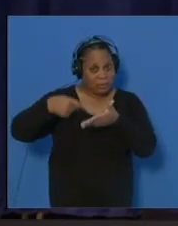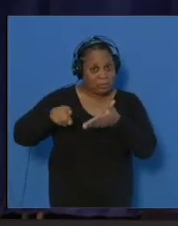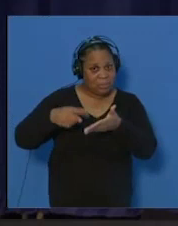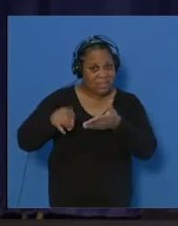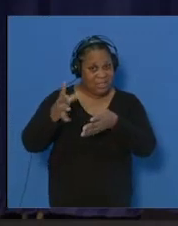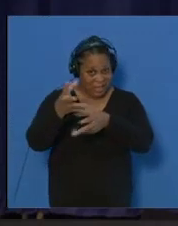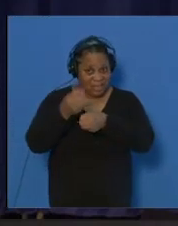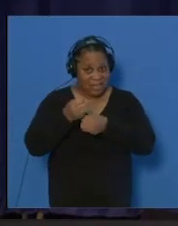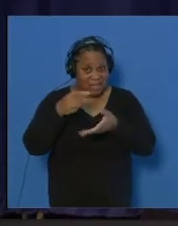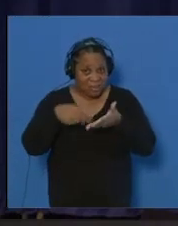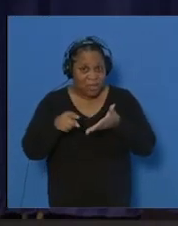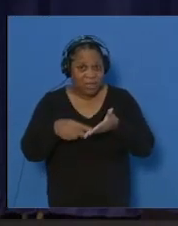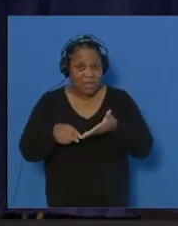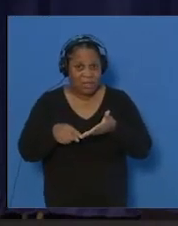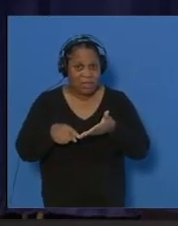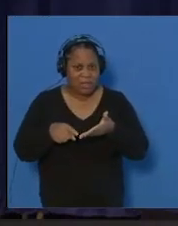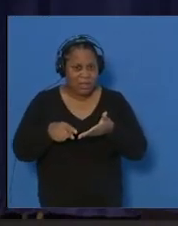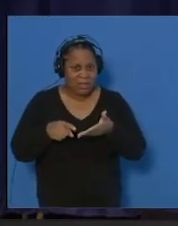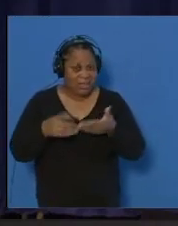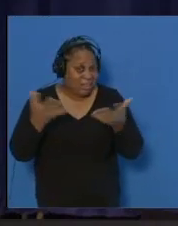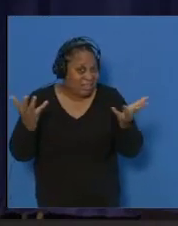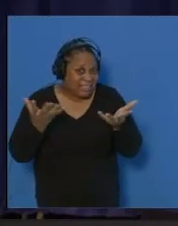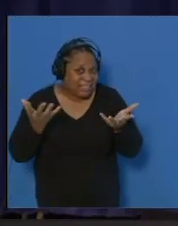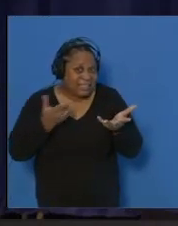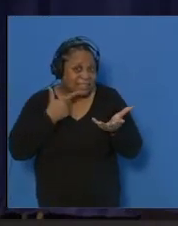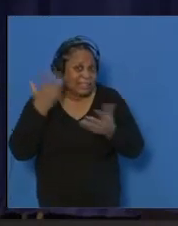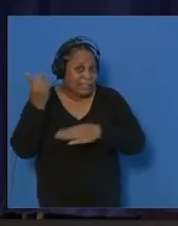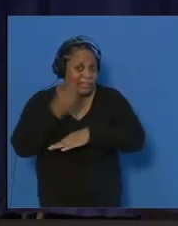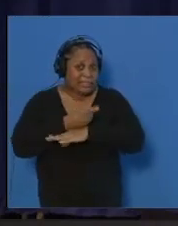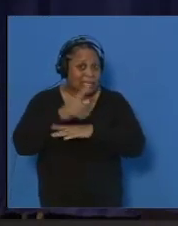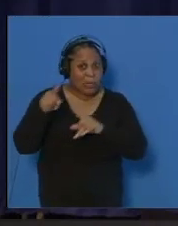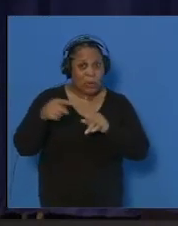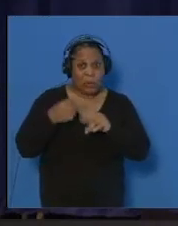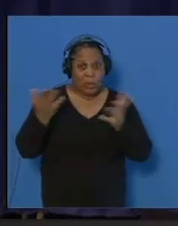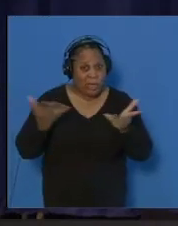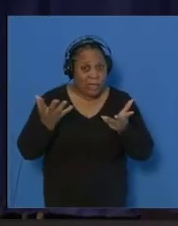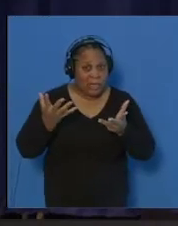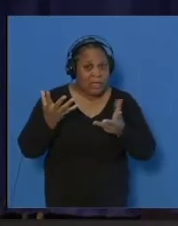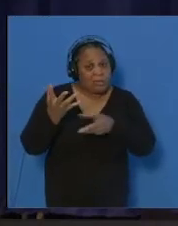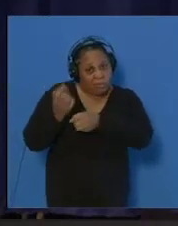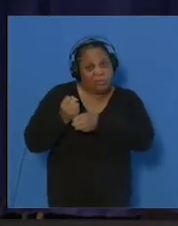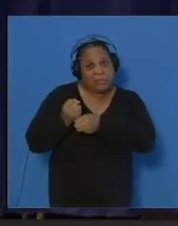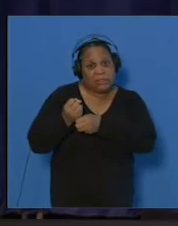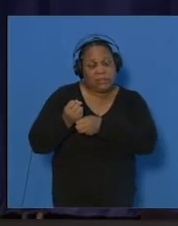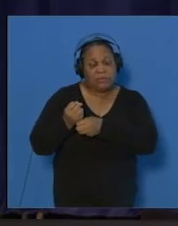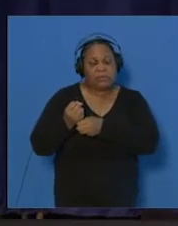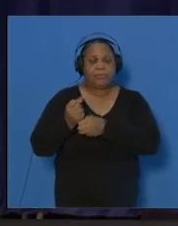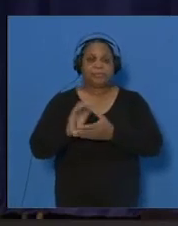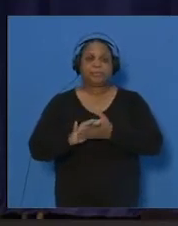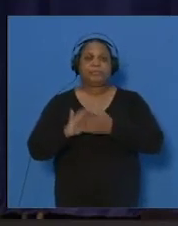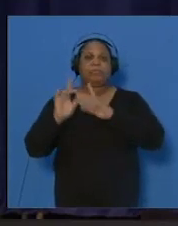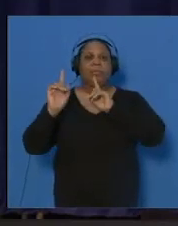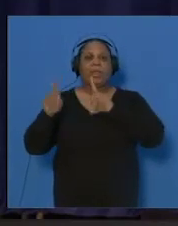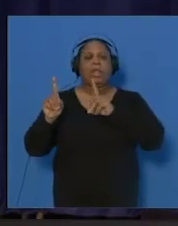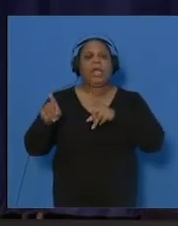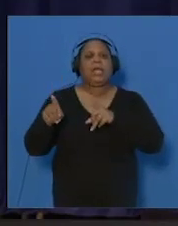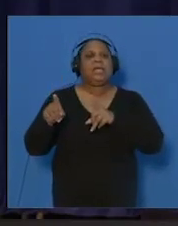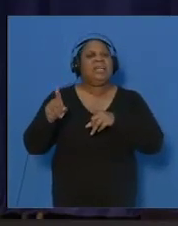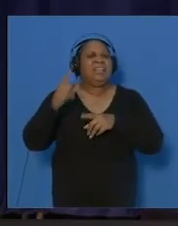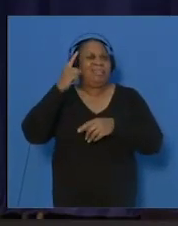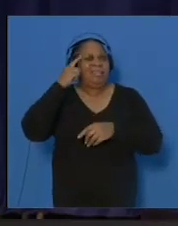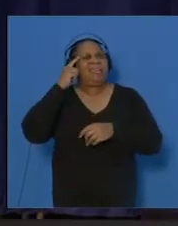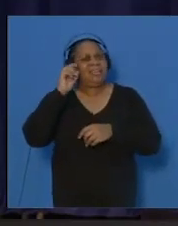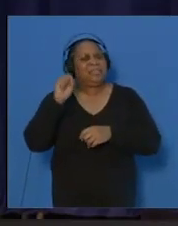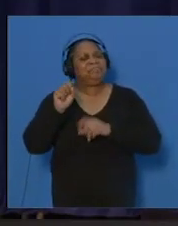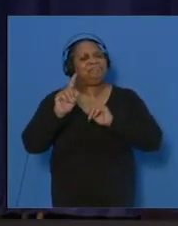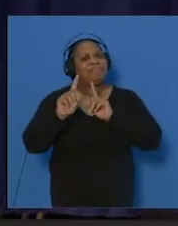there a date that we can say at this point the people who are waiting on it are going to be able to receive it? I think what I can commit to,